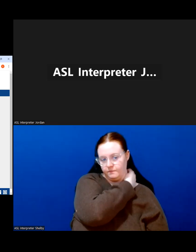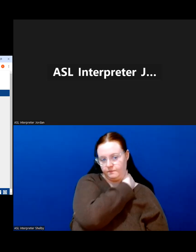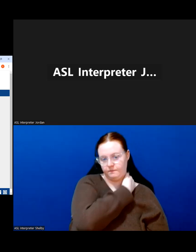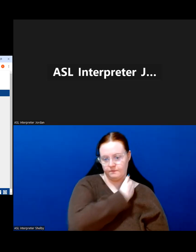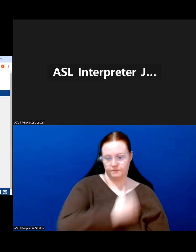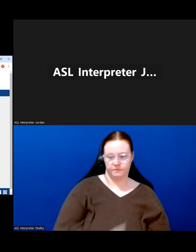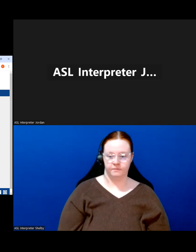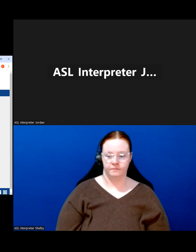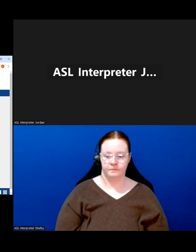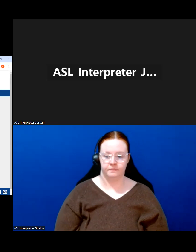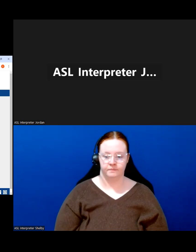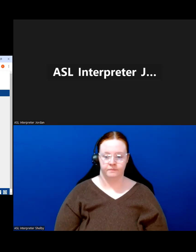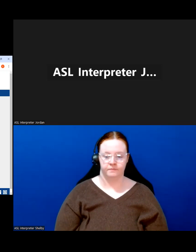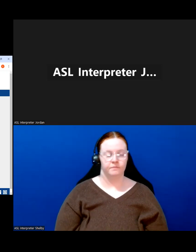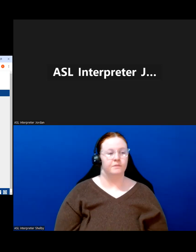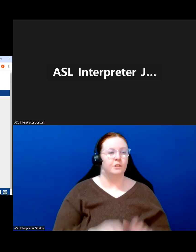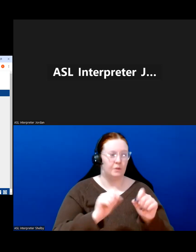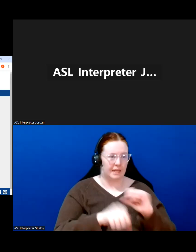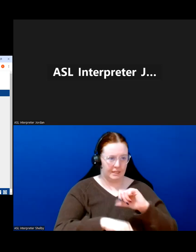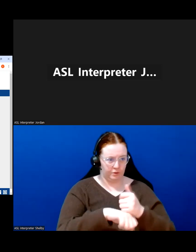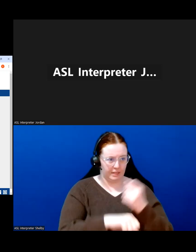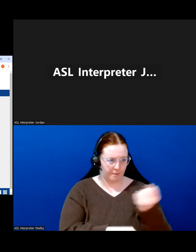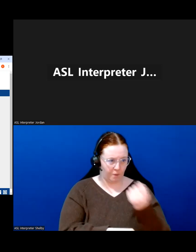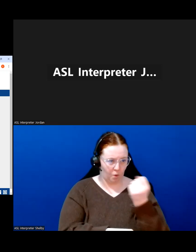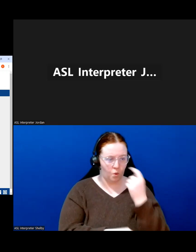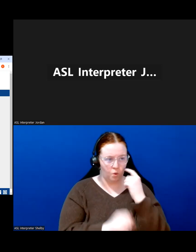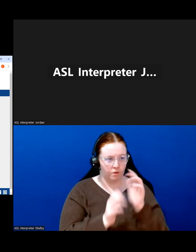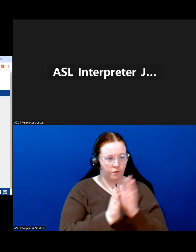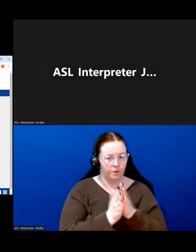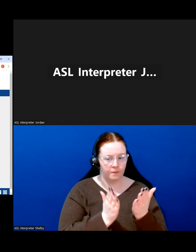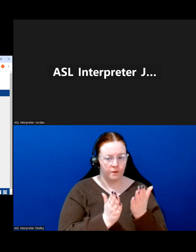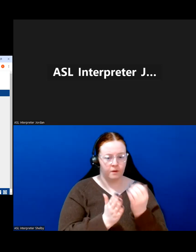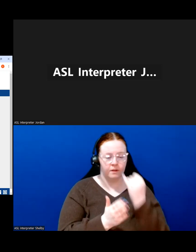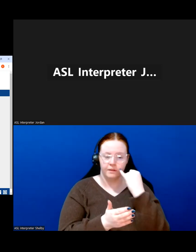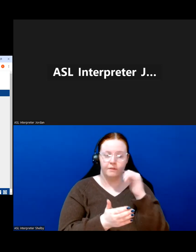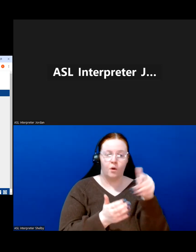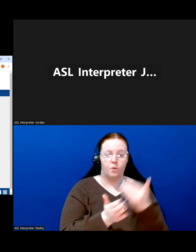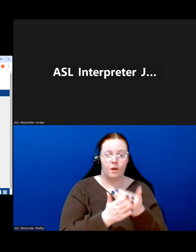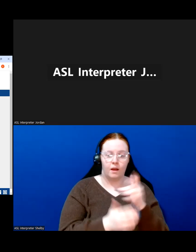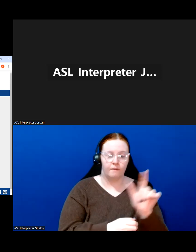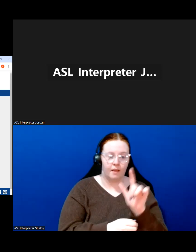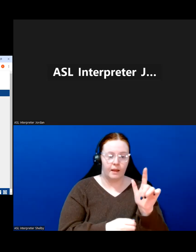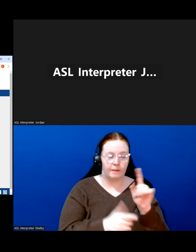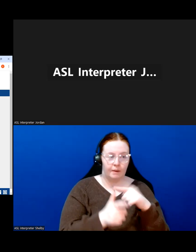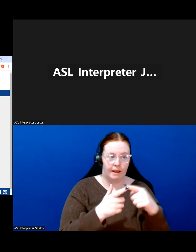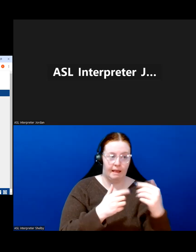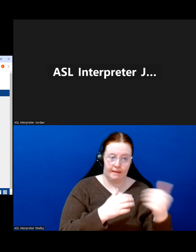So can you place a book on hold for when it reaches, say, the library in Corner Brook to say, mail that out to me